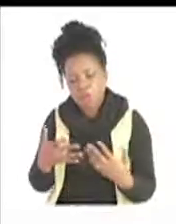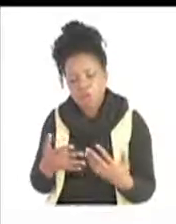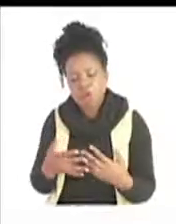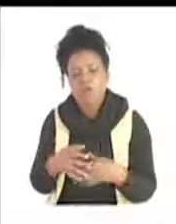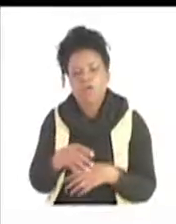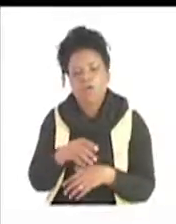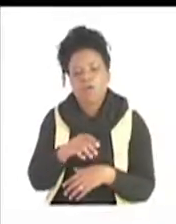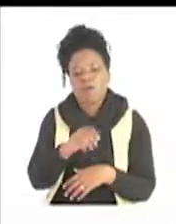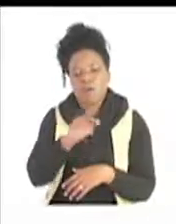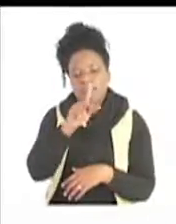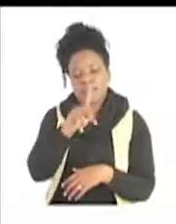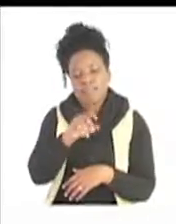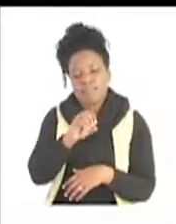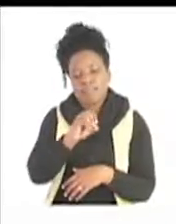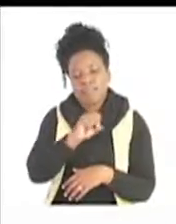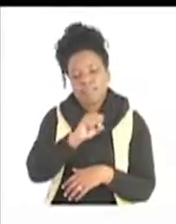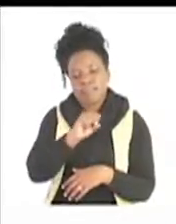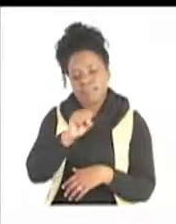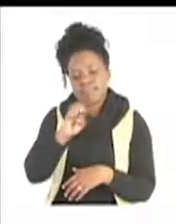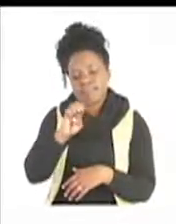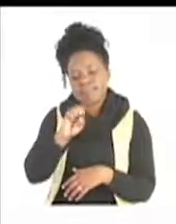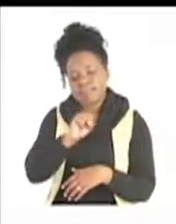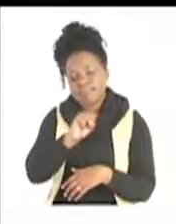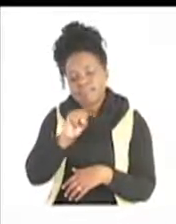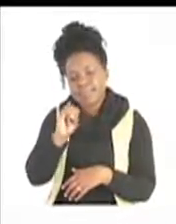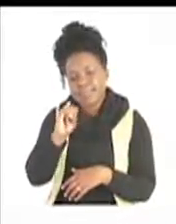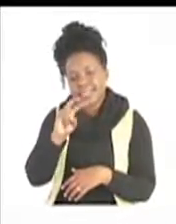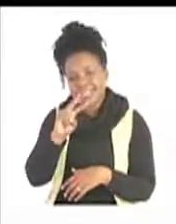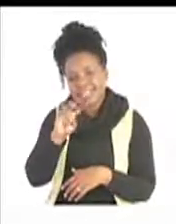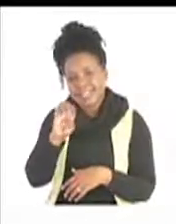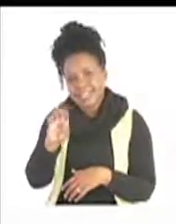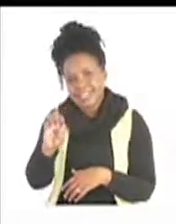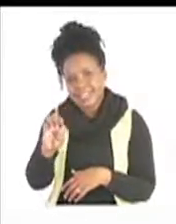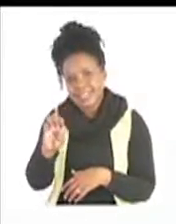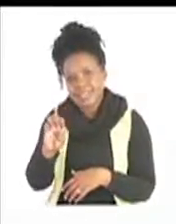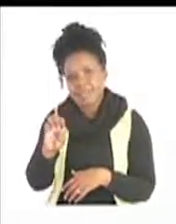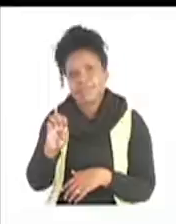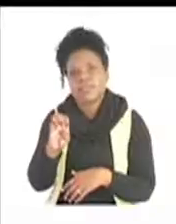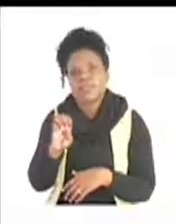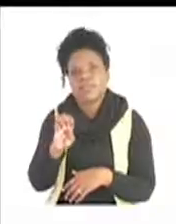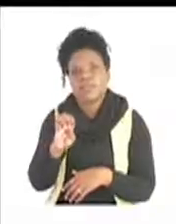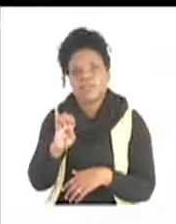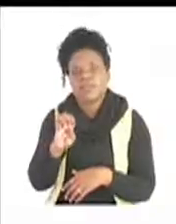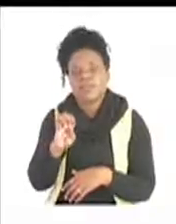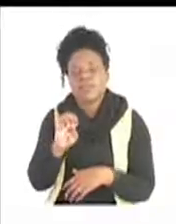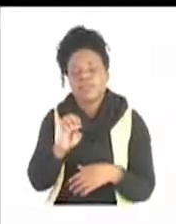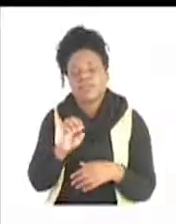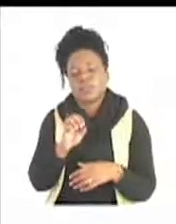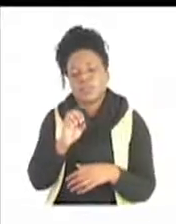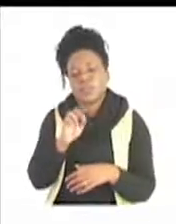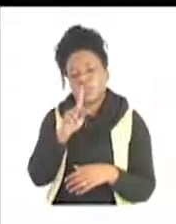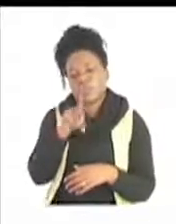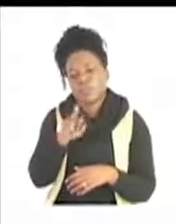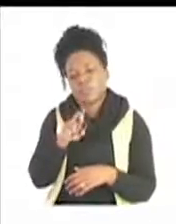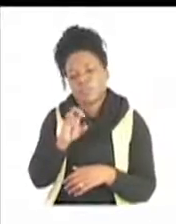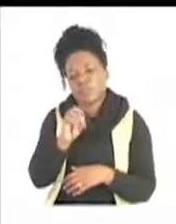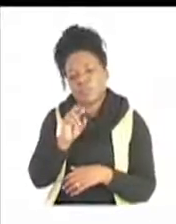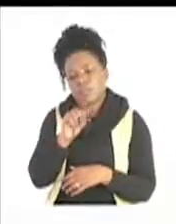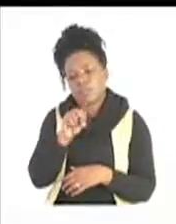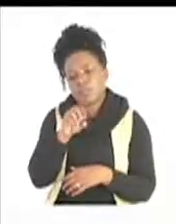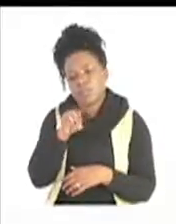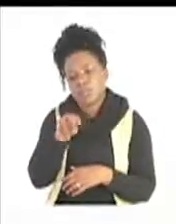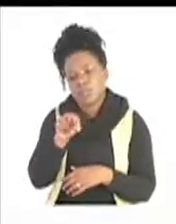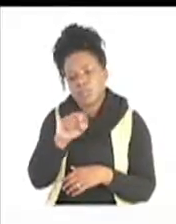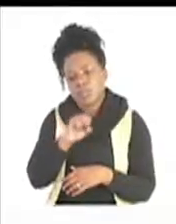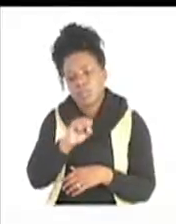says the types of pronouns underline, meaning you are going